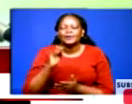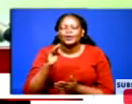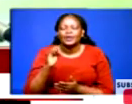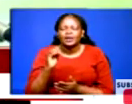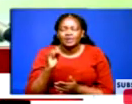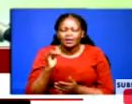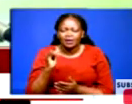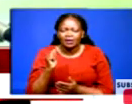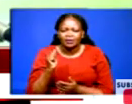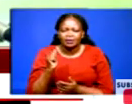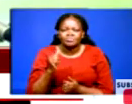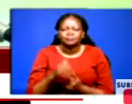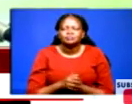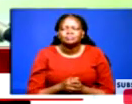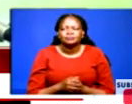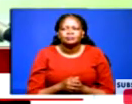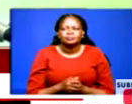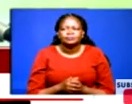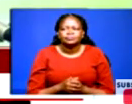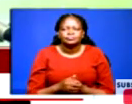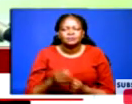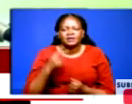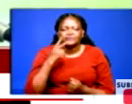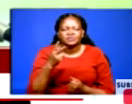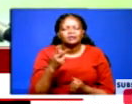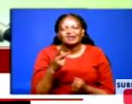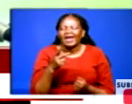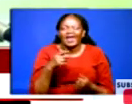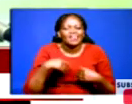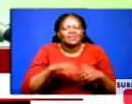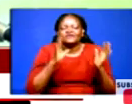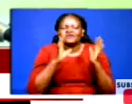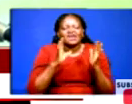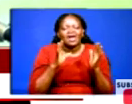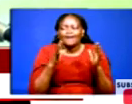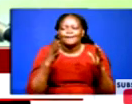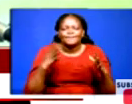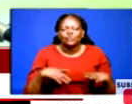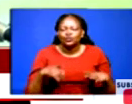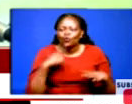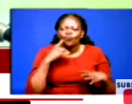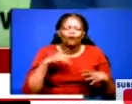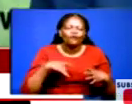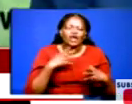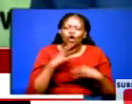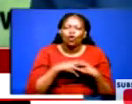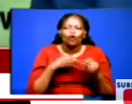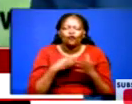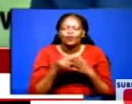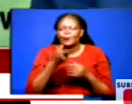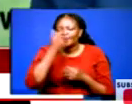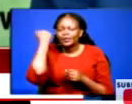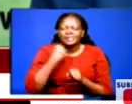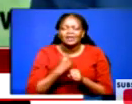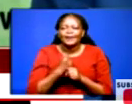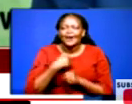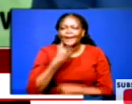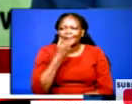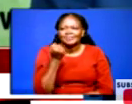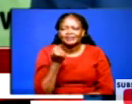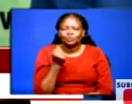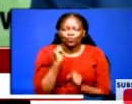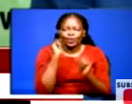exit a very contented man, and I say we gave it our best. We went into